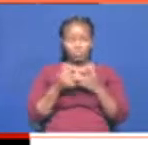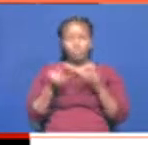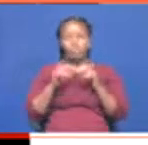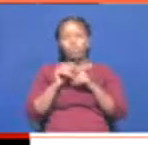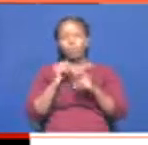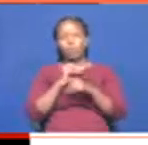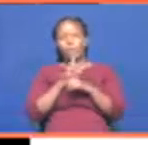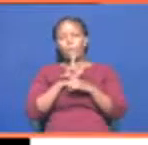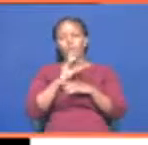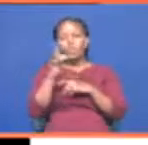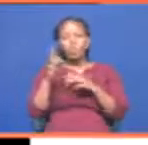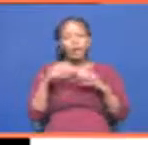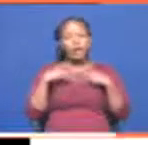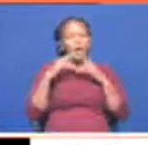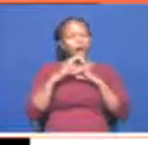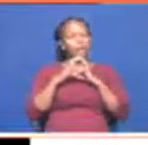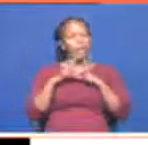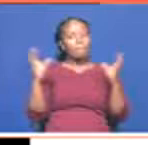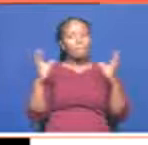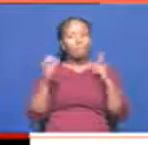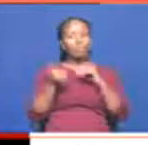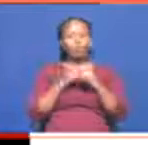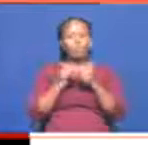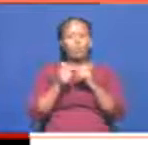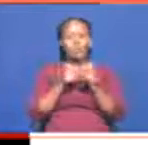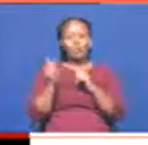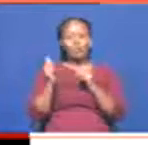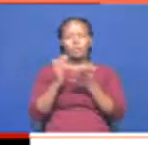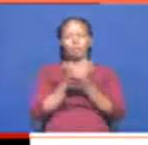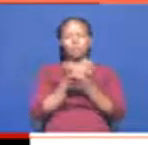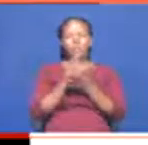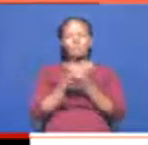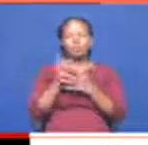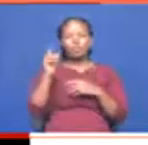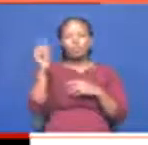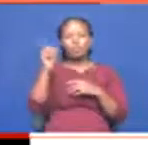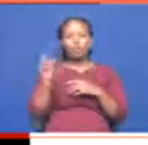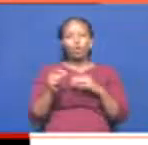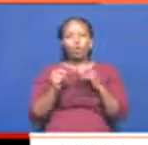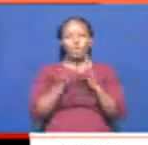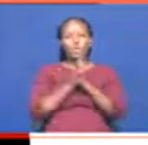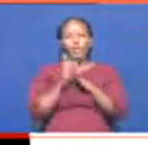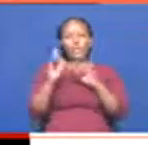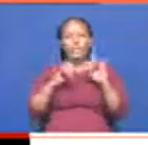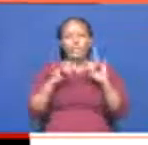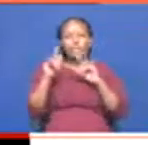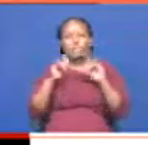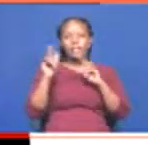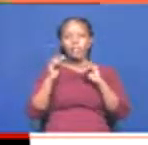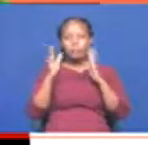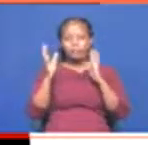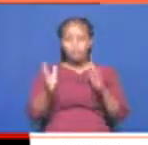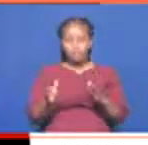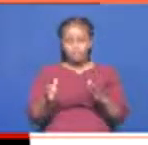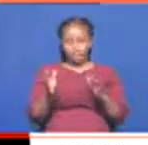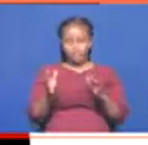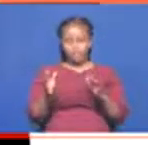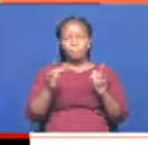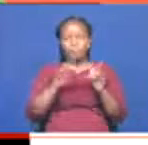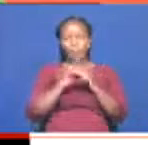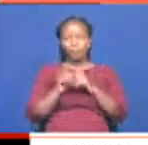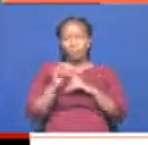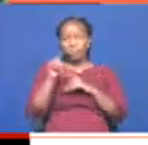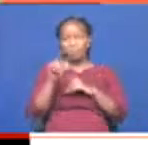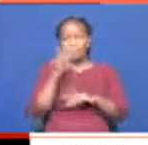big competition between the locals and the foreigners. And it is a difficult